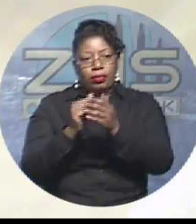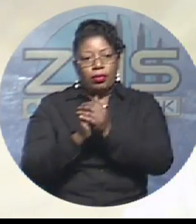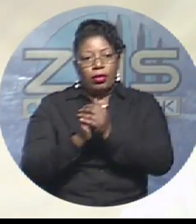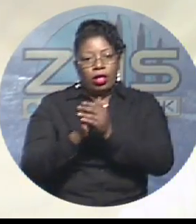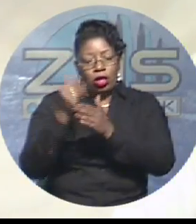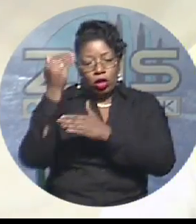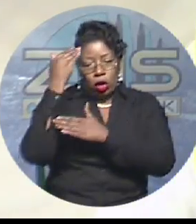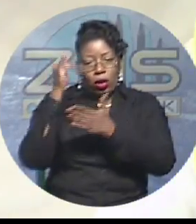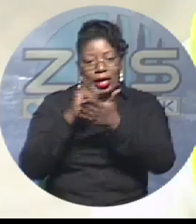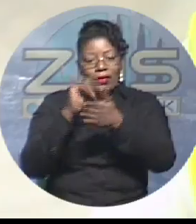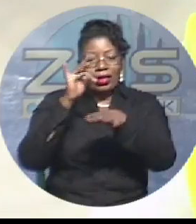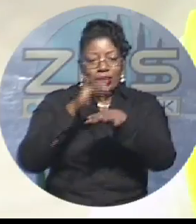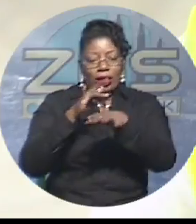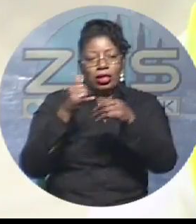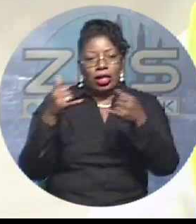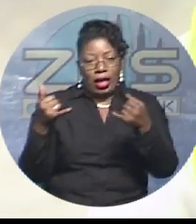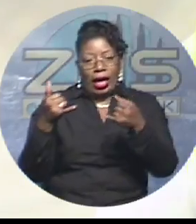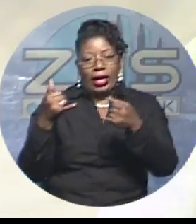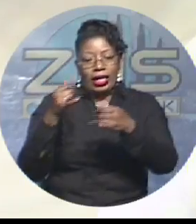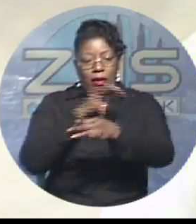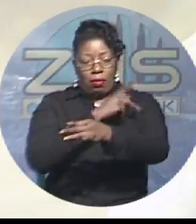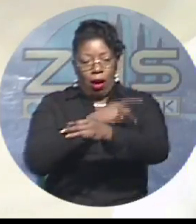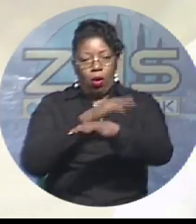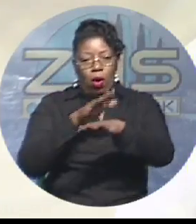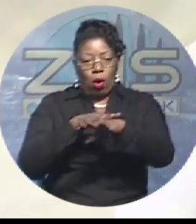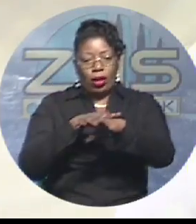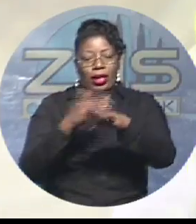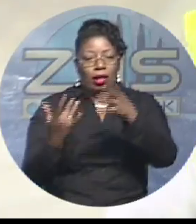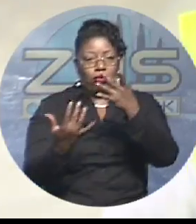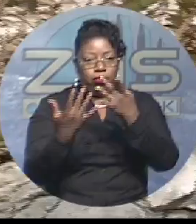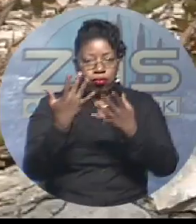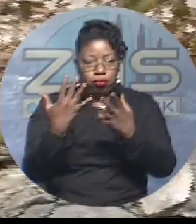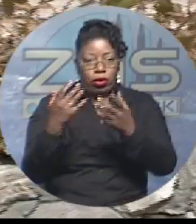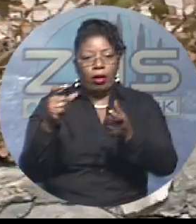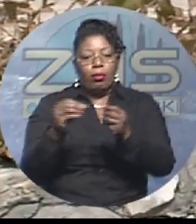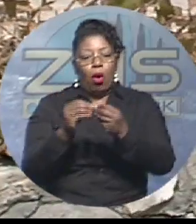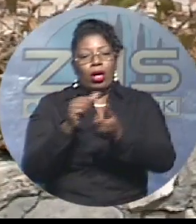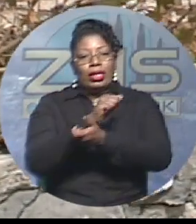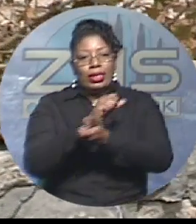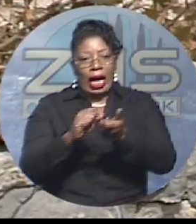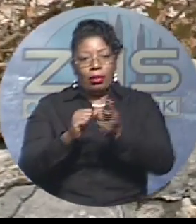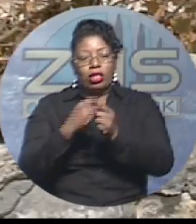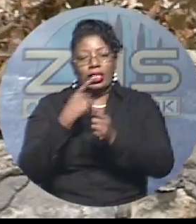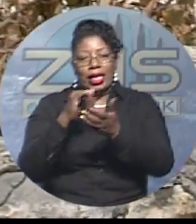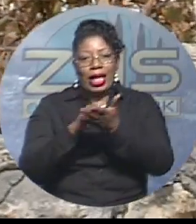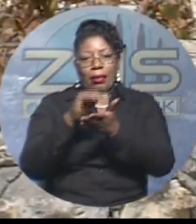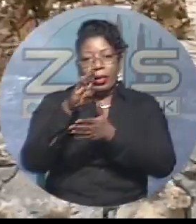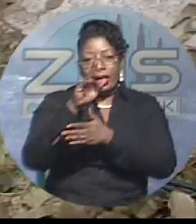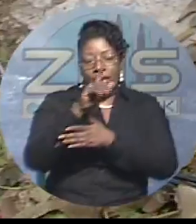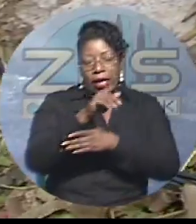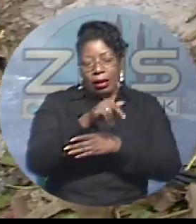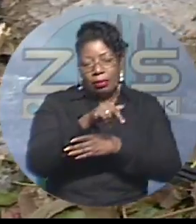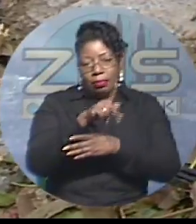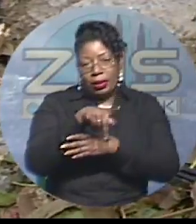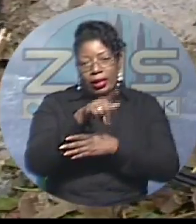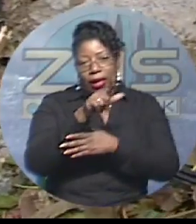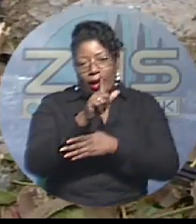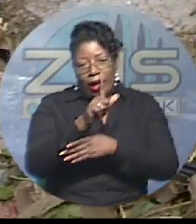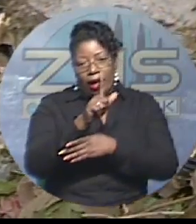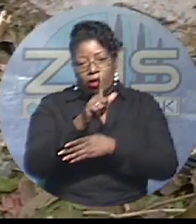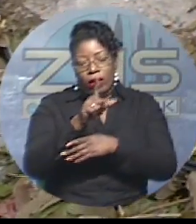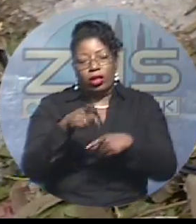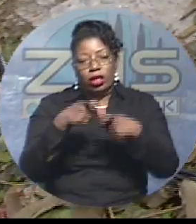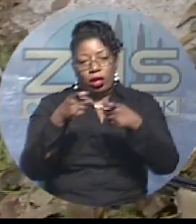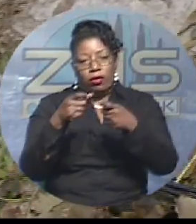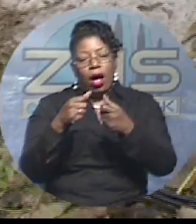would have burned down and would have provided us more problems in terms of restoring supply. Knowles says B.P.L is working to restore power, but cautions the